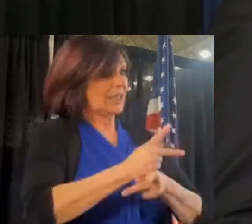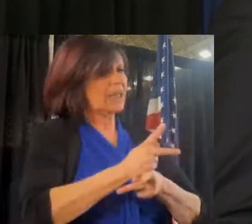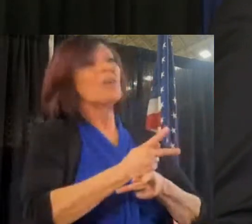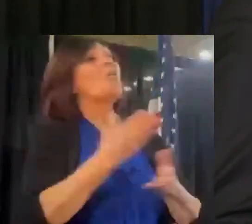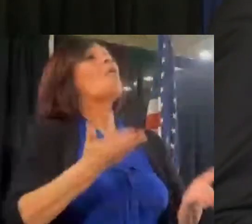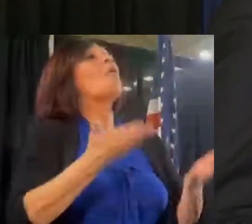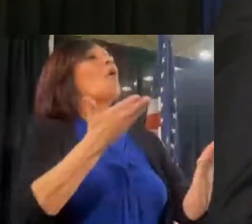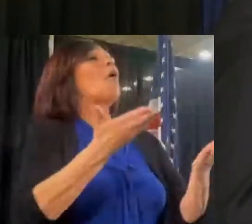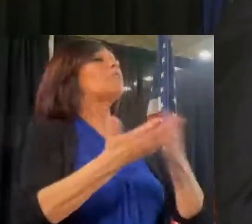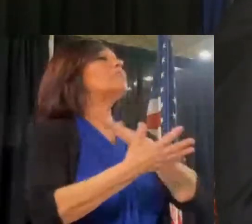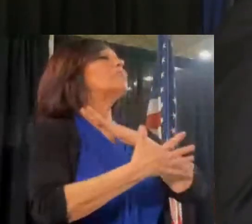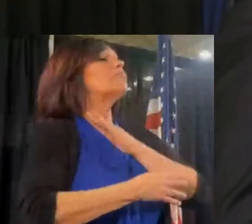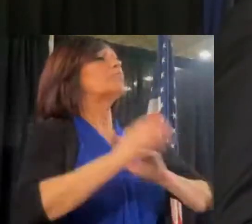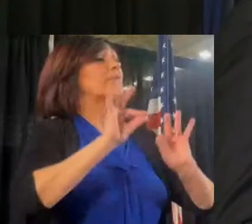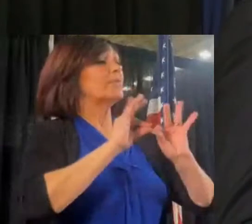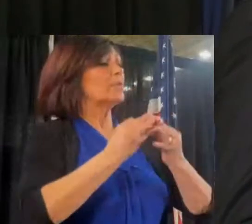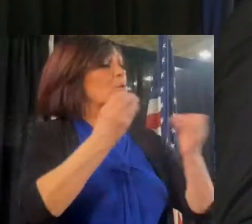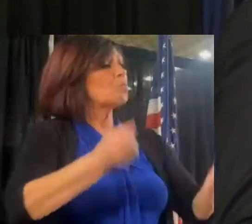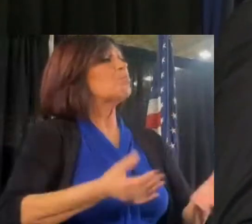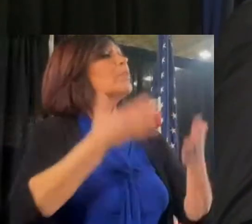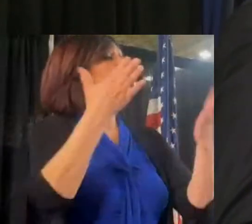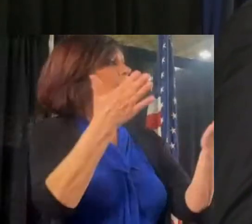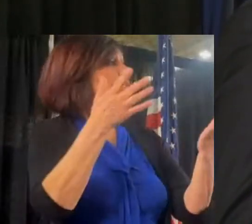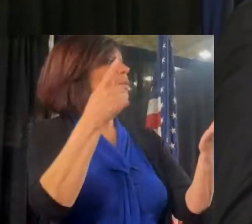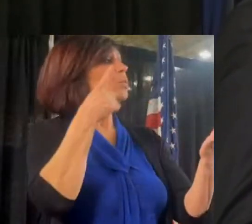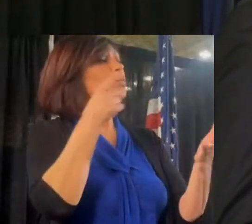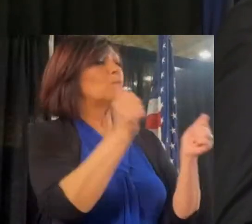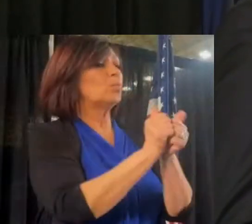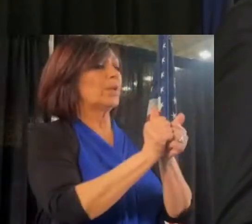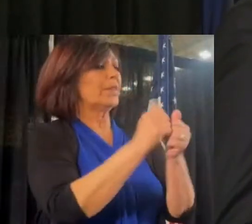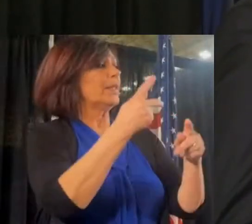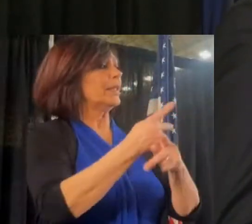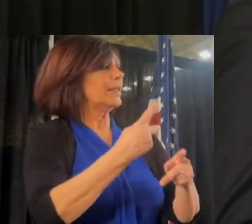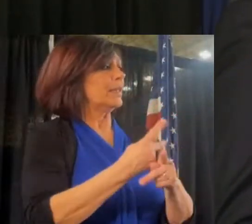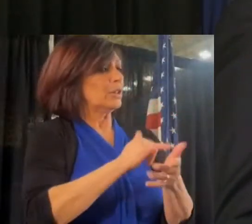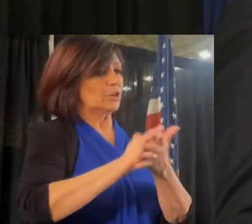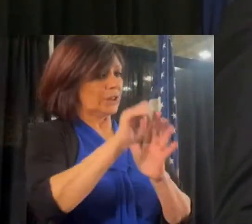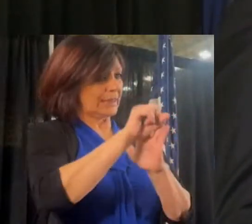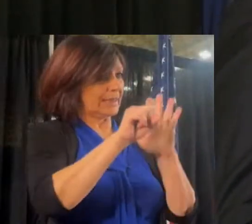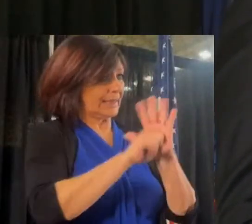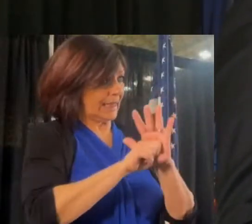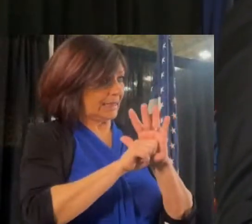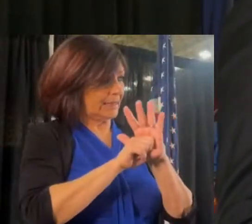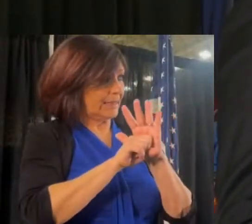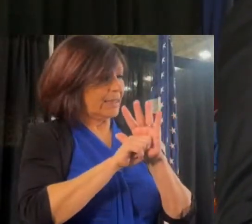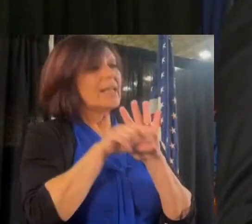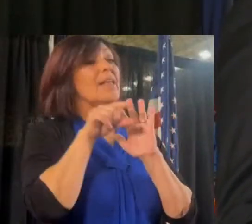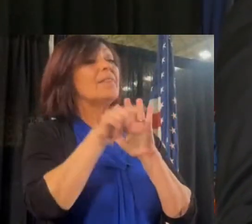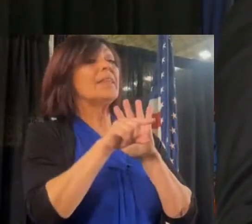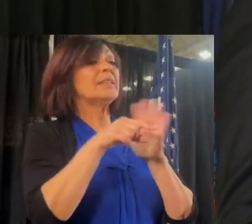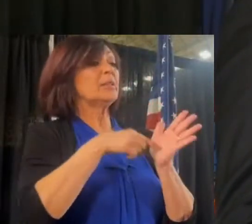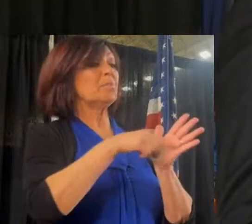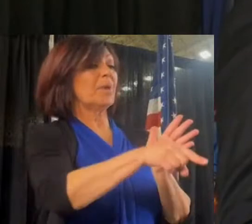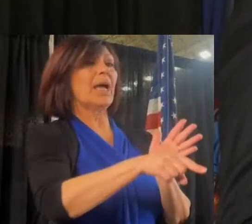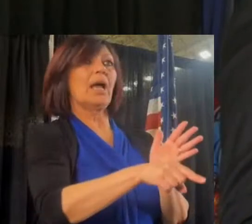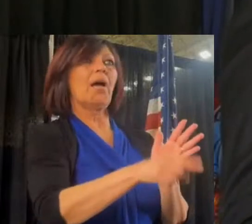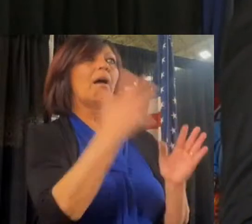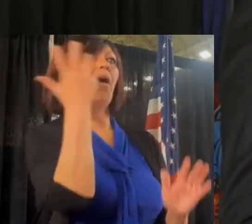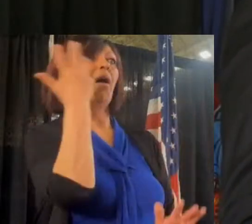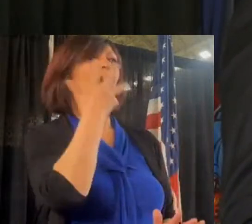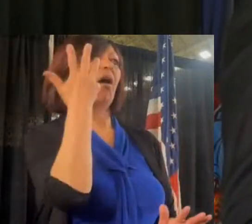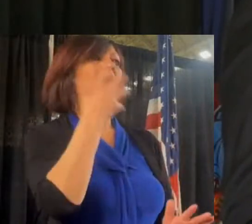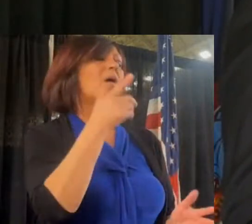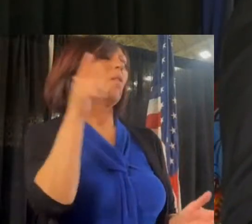low-income families provides child care providers with a rate calculated by New York State. This rate is disturbingly